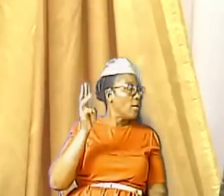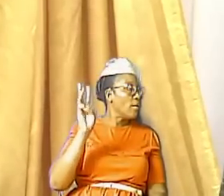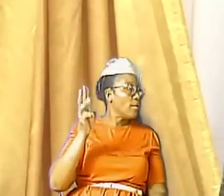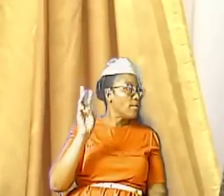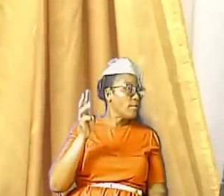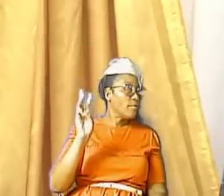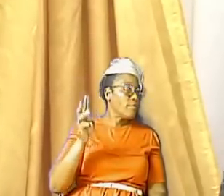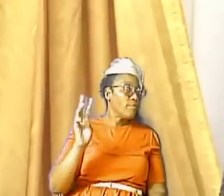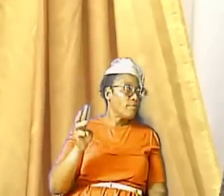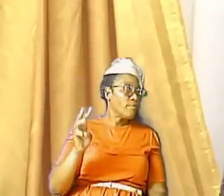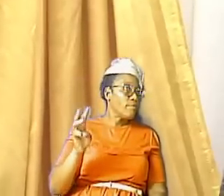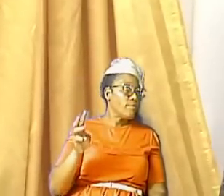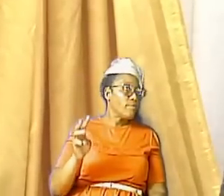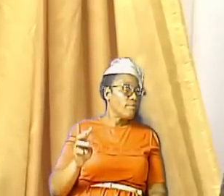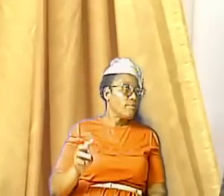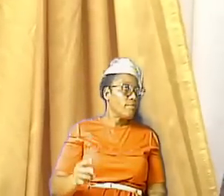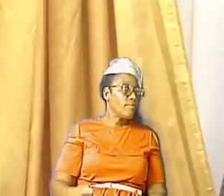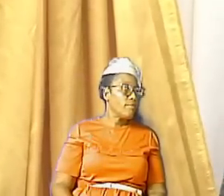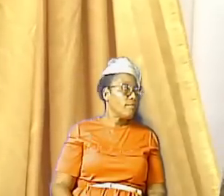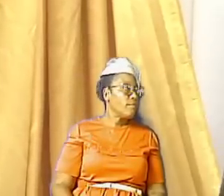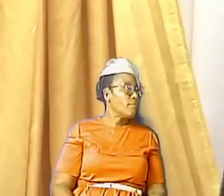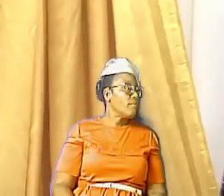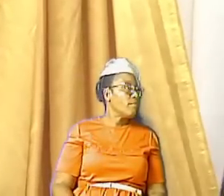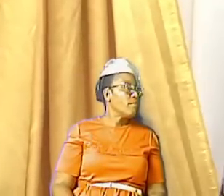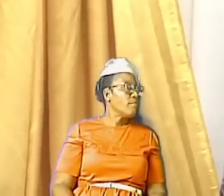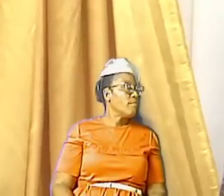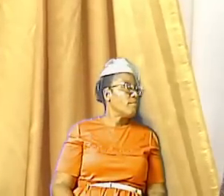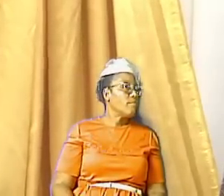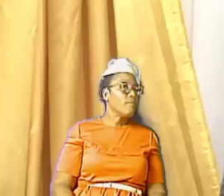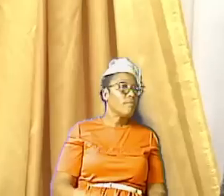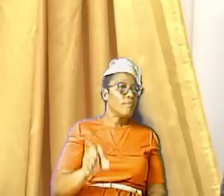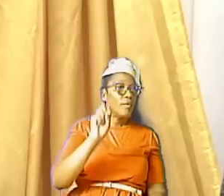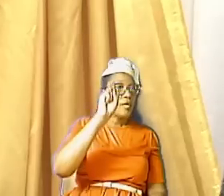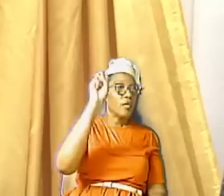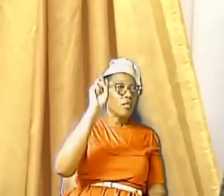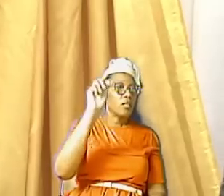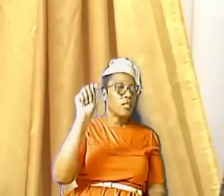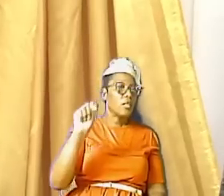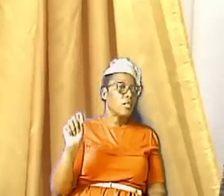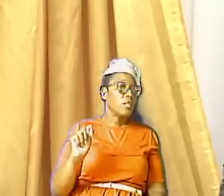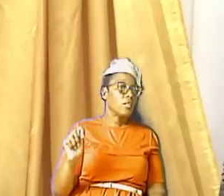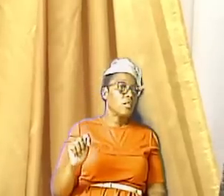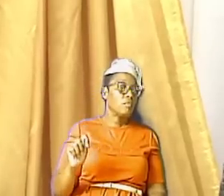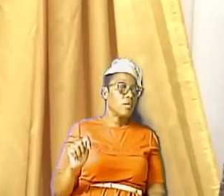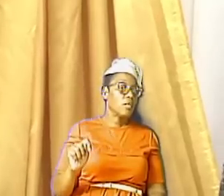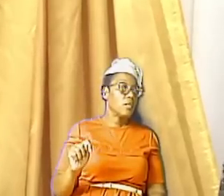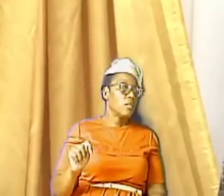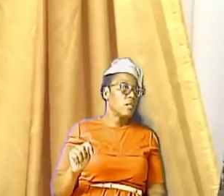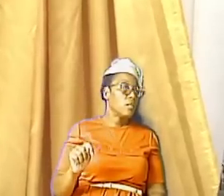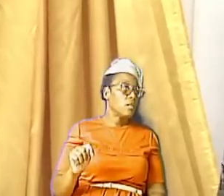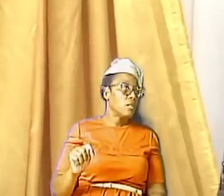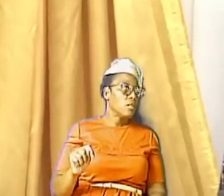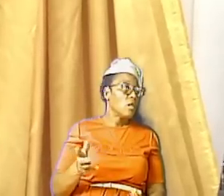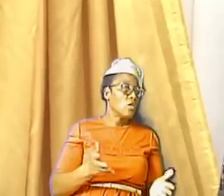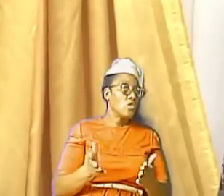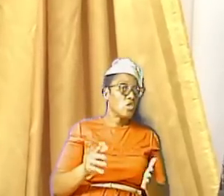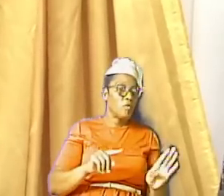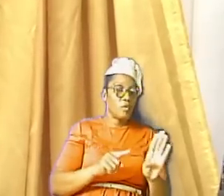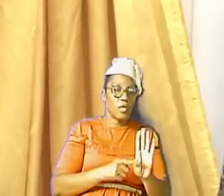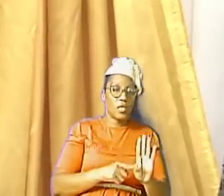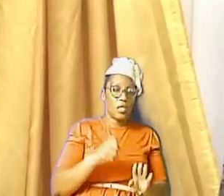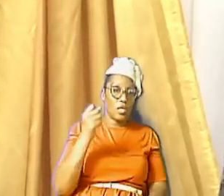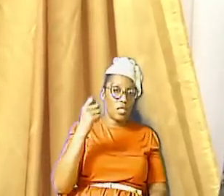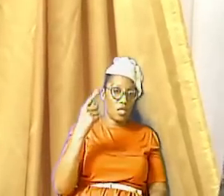the border of Westmoreland and St. Elizabeth. The Thanksgiving service begins at 11, and